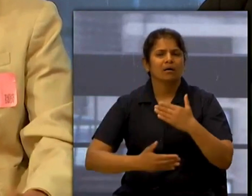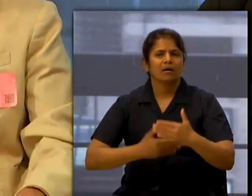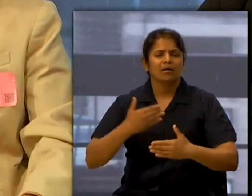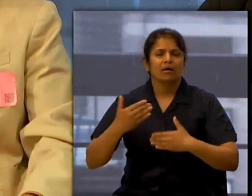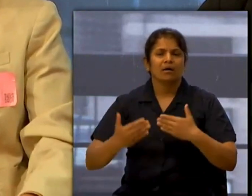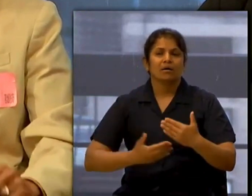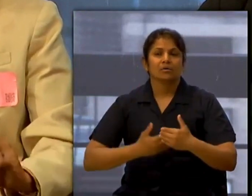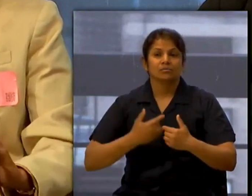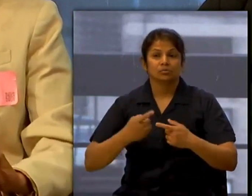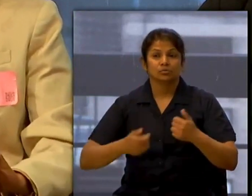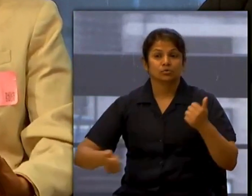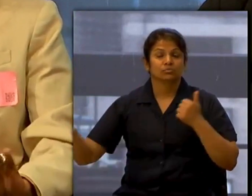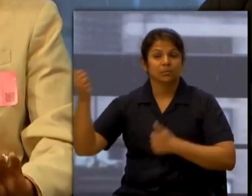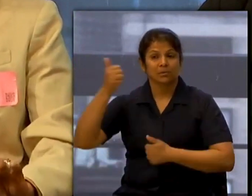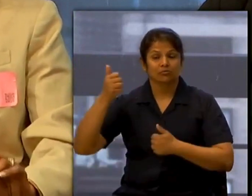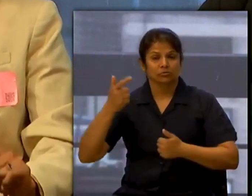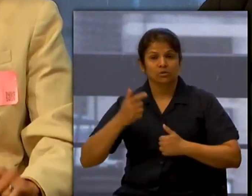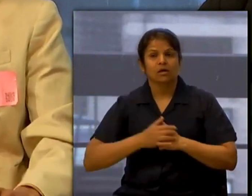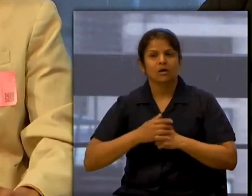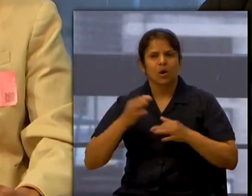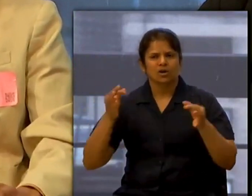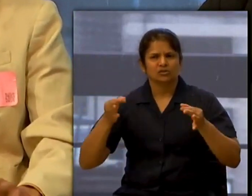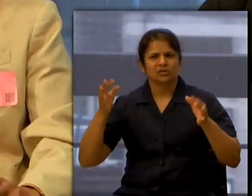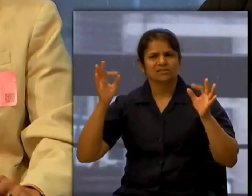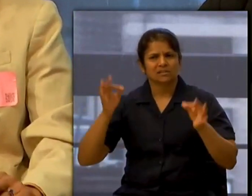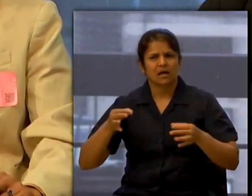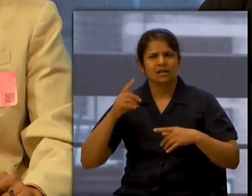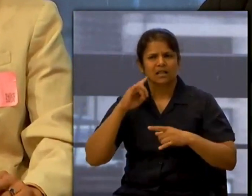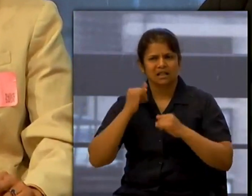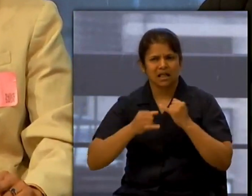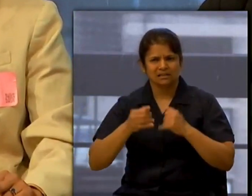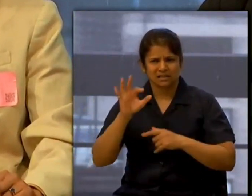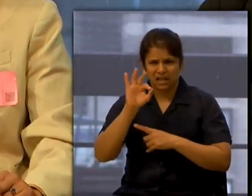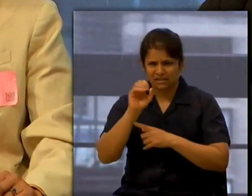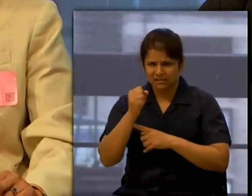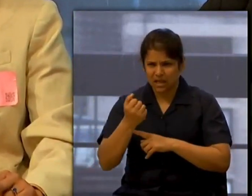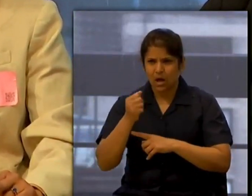late 90s, I think it was late 90s, yes. Those were really the ones that